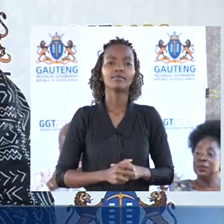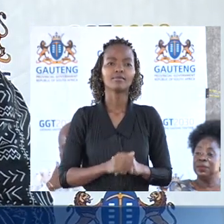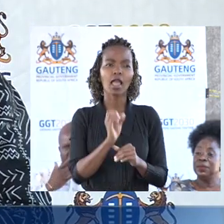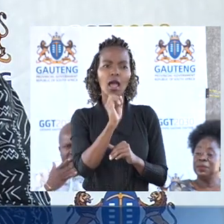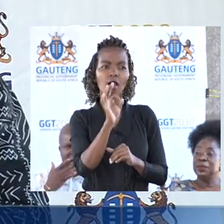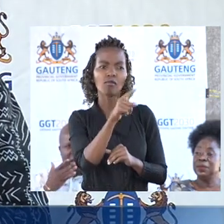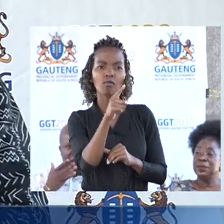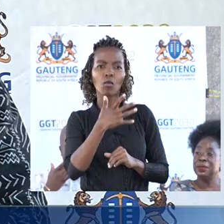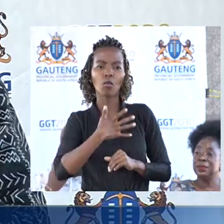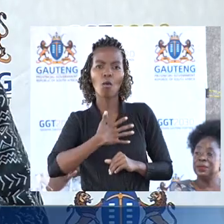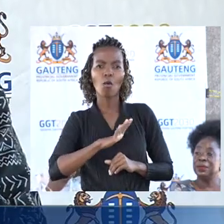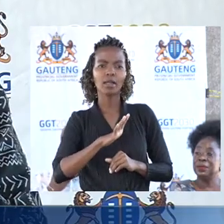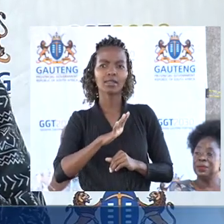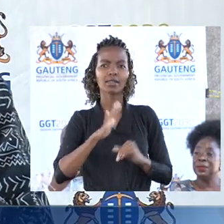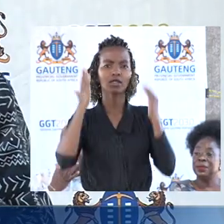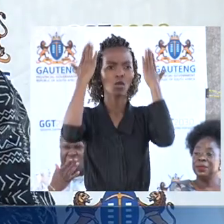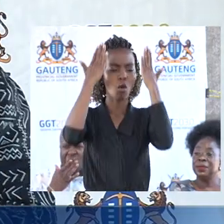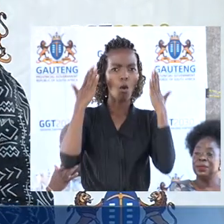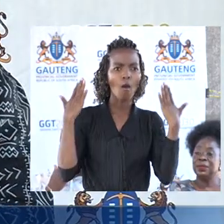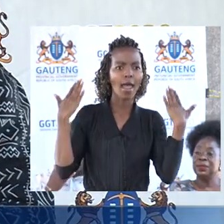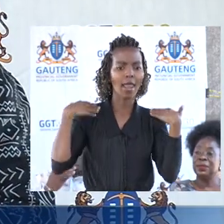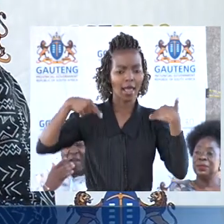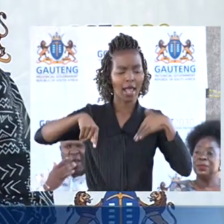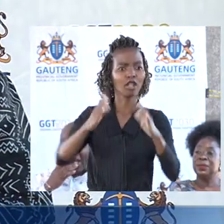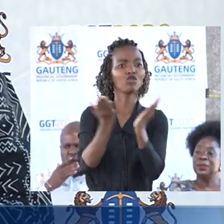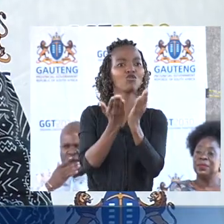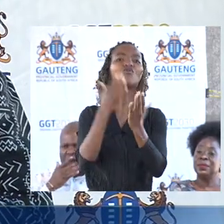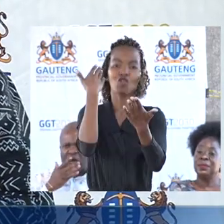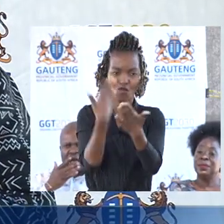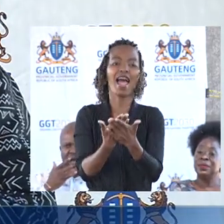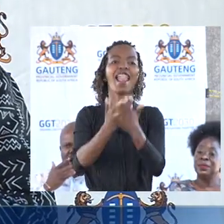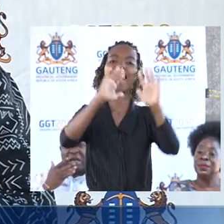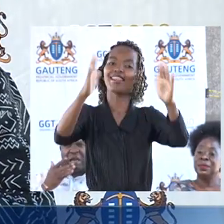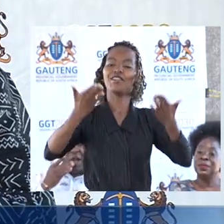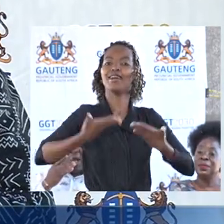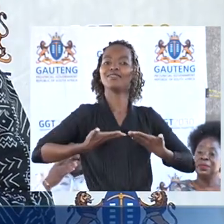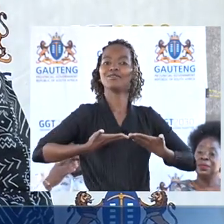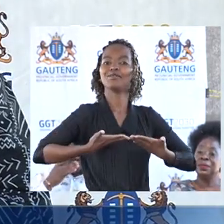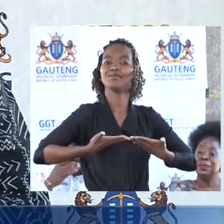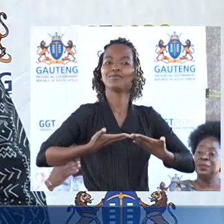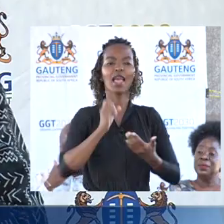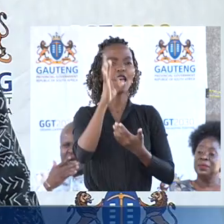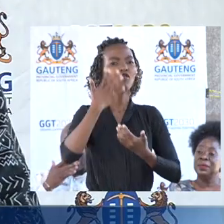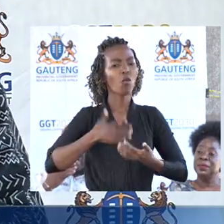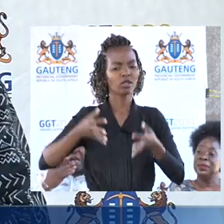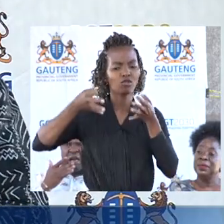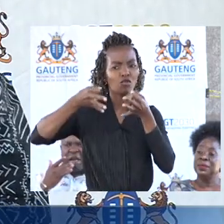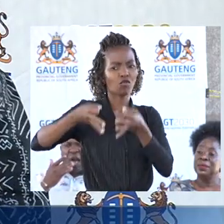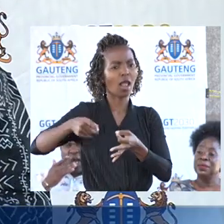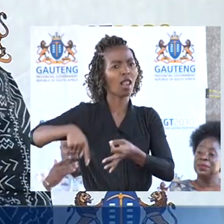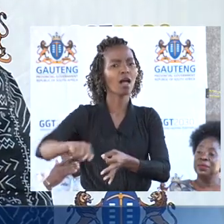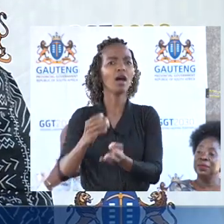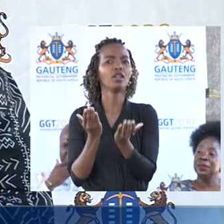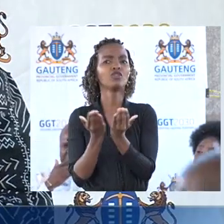if you want to have a wedding in this school, you are allowed. If you want to have a funeral in this